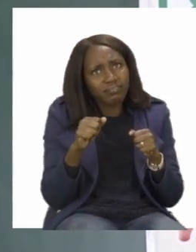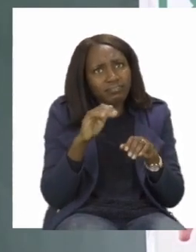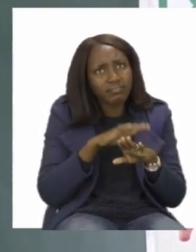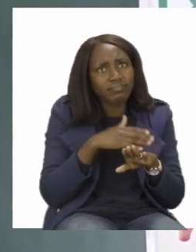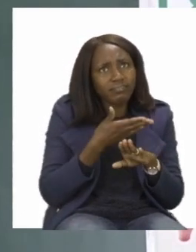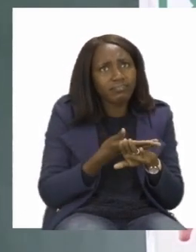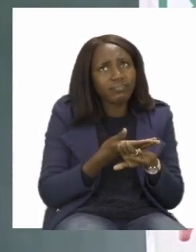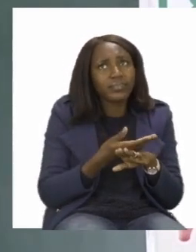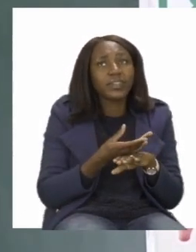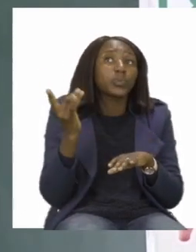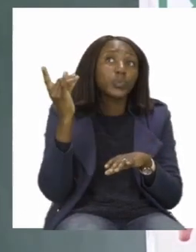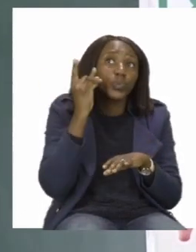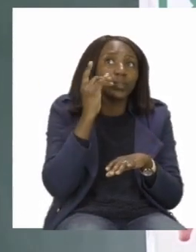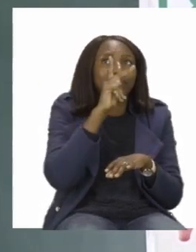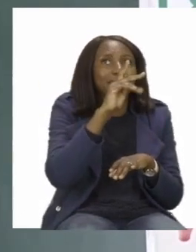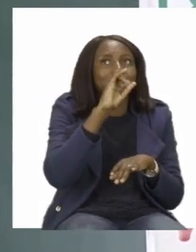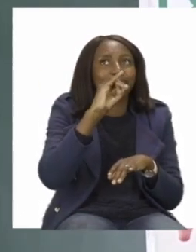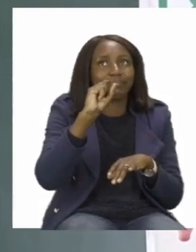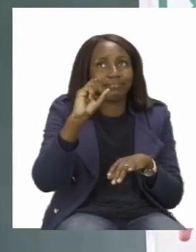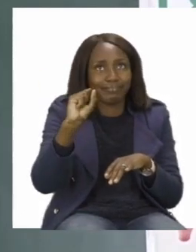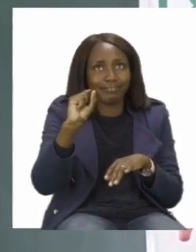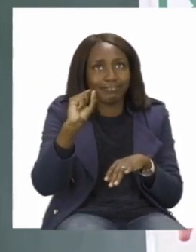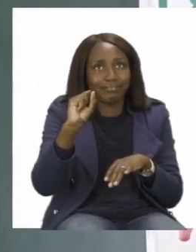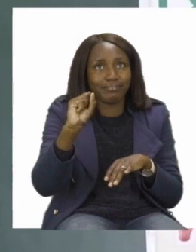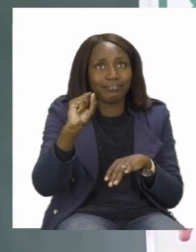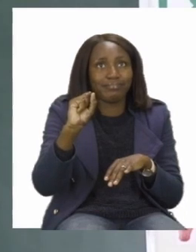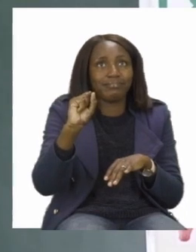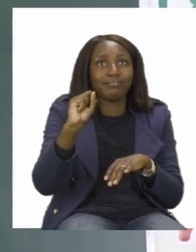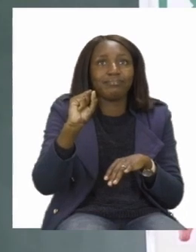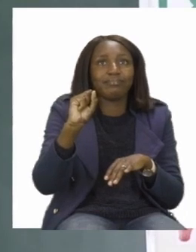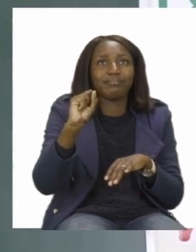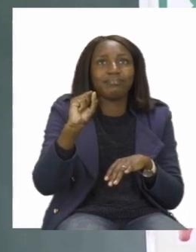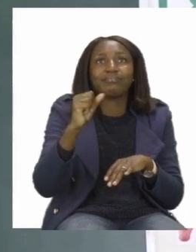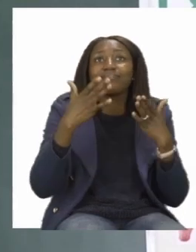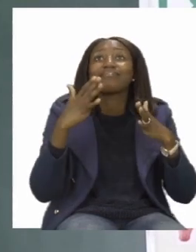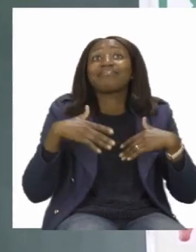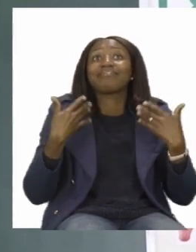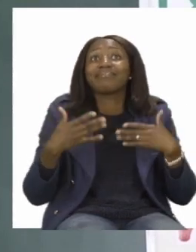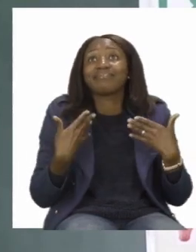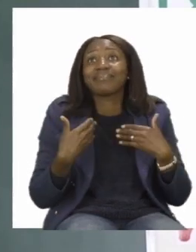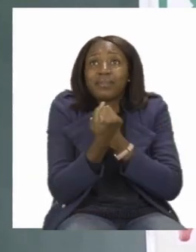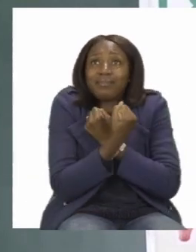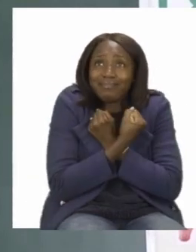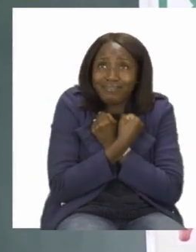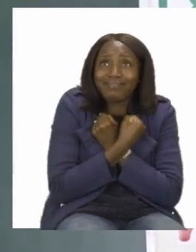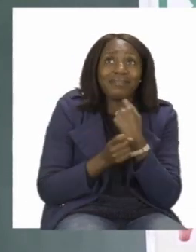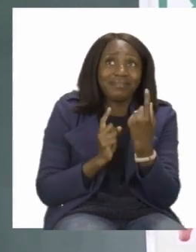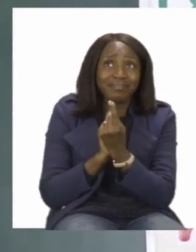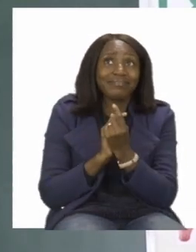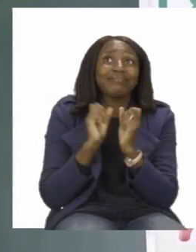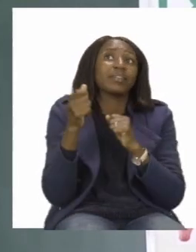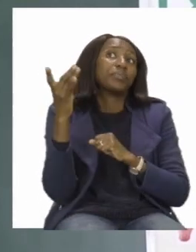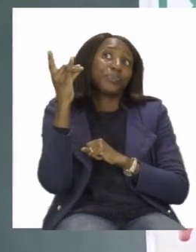a kiss. Every time when we are so happy to meet our loved ones, we can